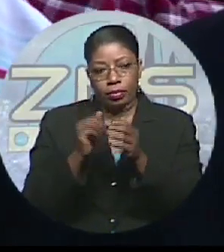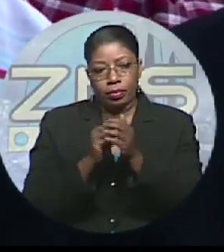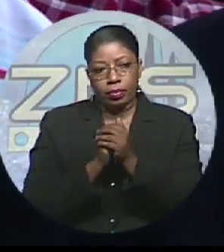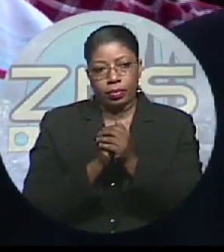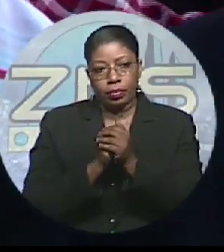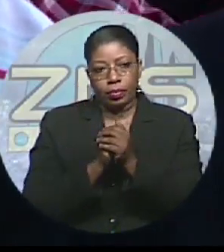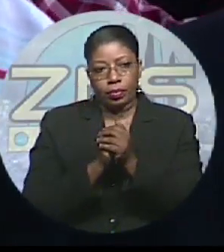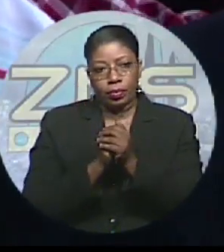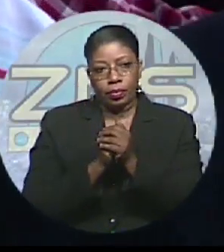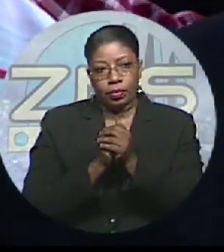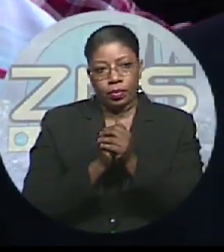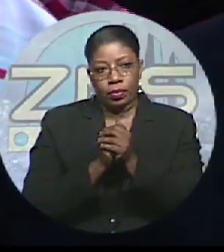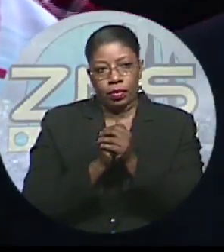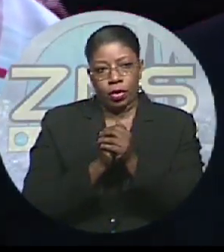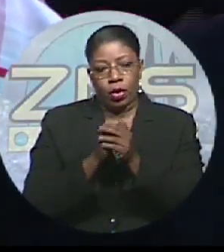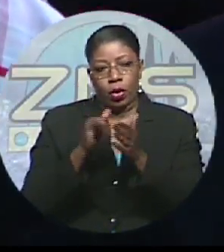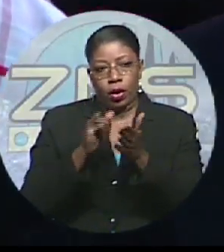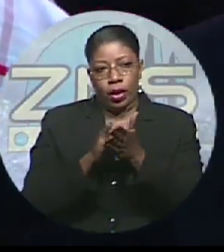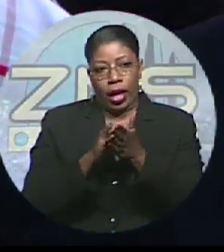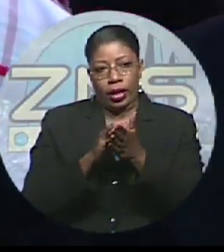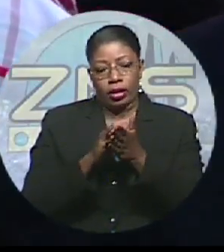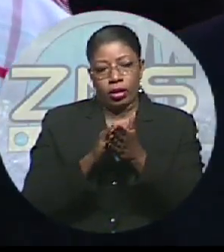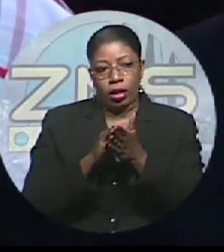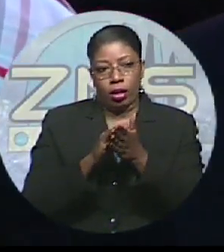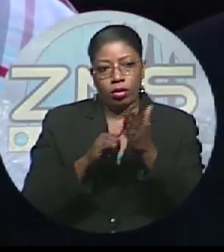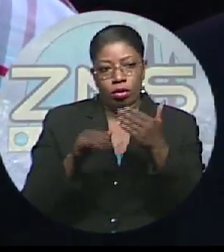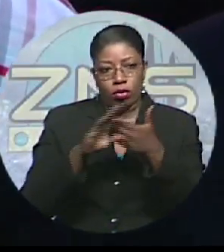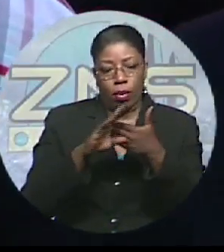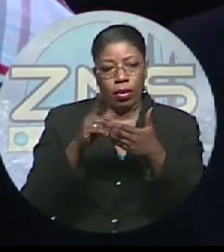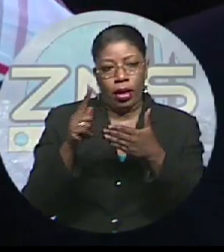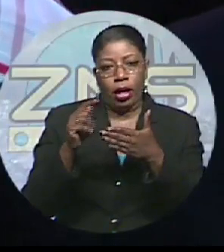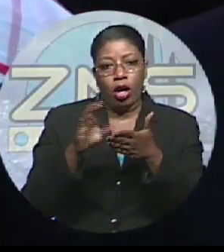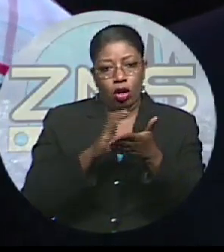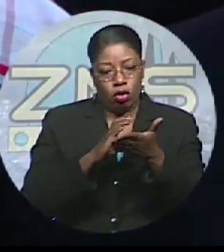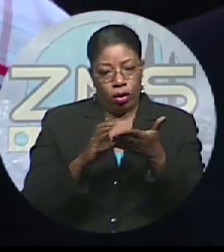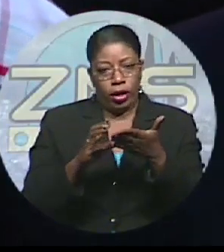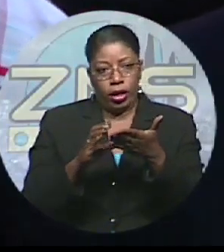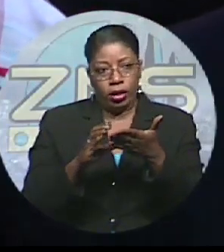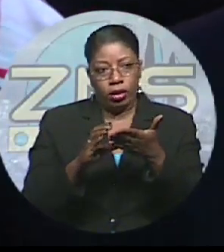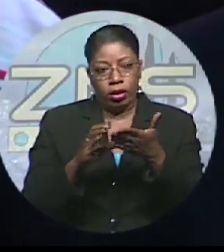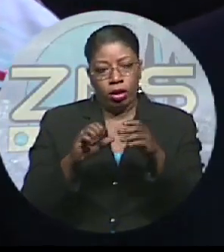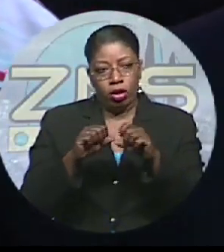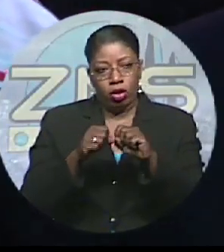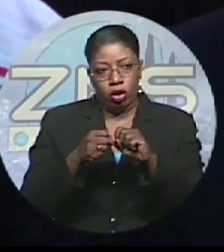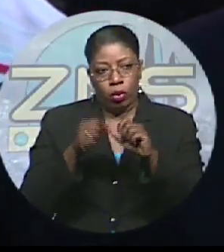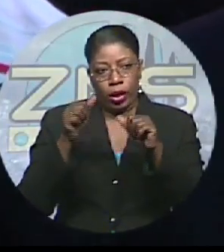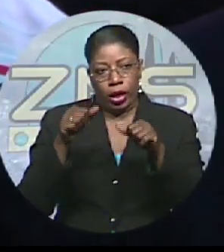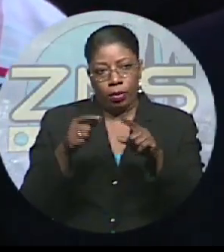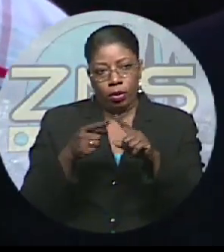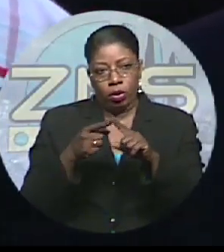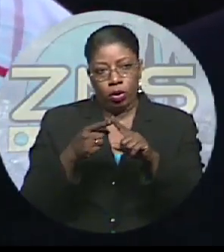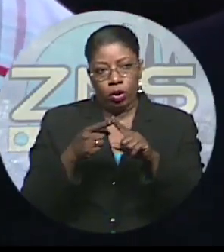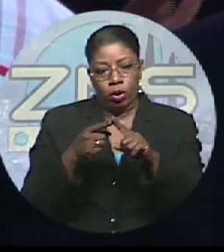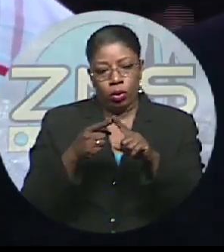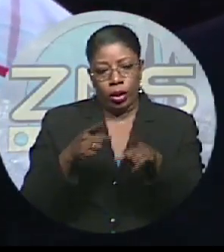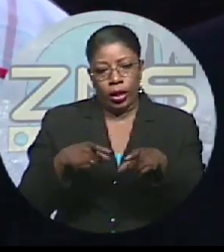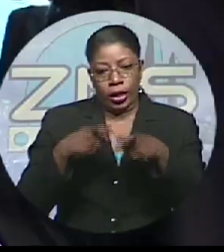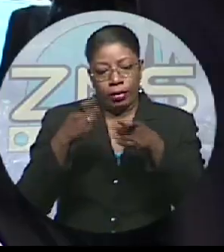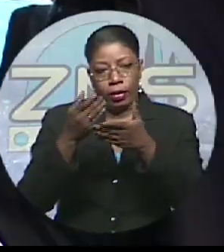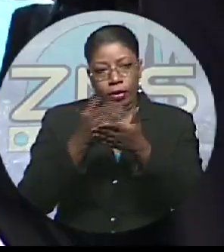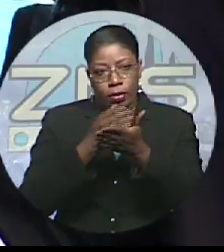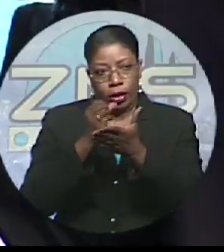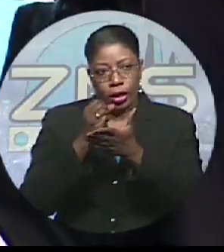their credit assessment that they released about a week ago. And so we were able to give them a bit of an update on